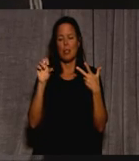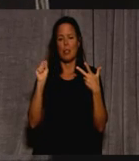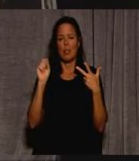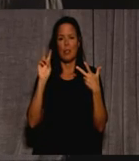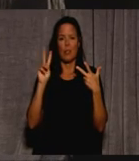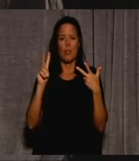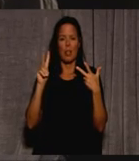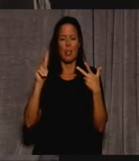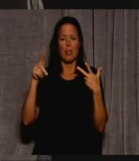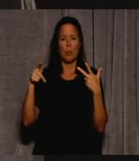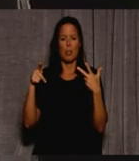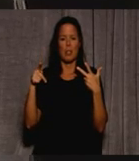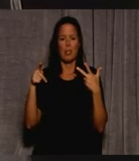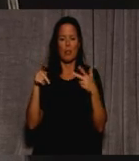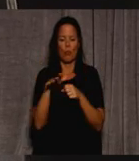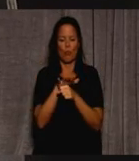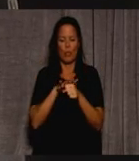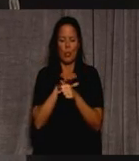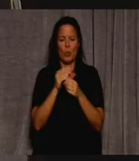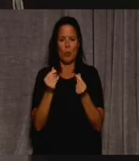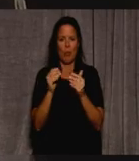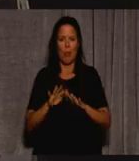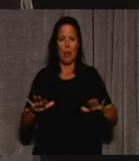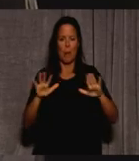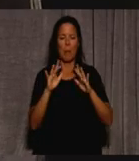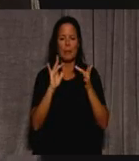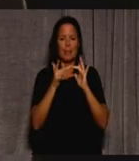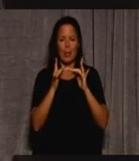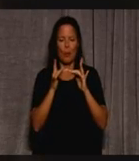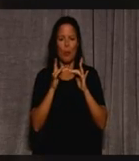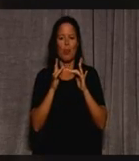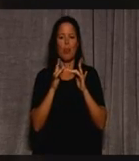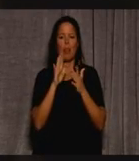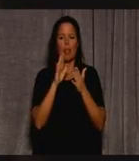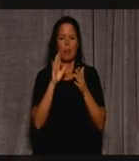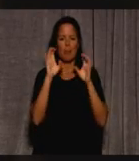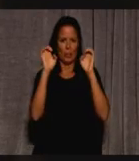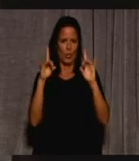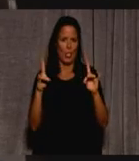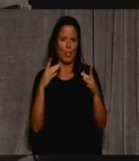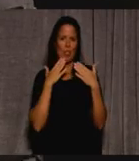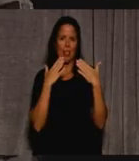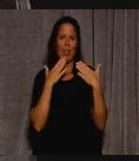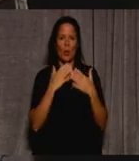President of the Regional Campus Network and Online Education. Thank you.